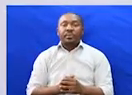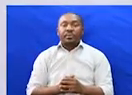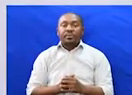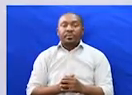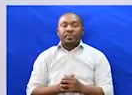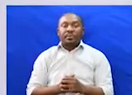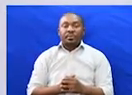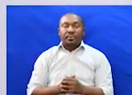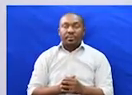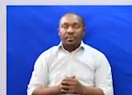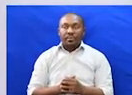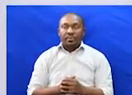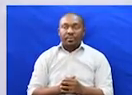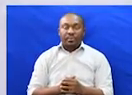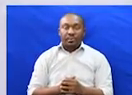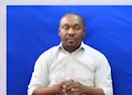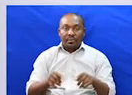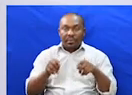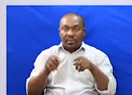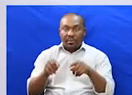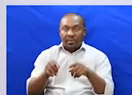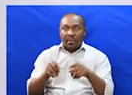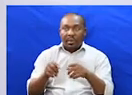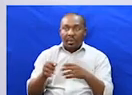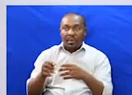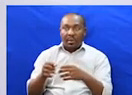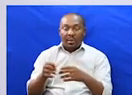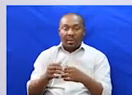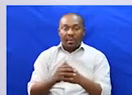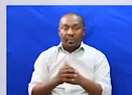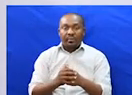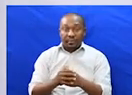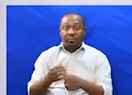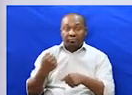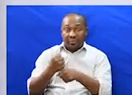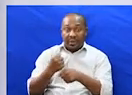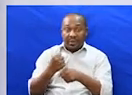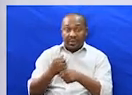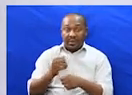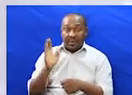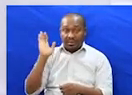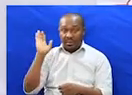student, here there is a small exercise